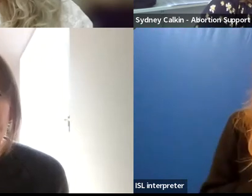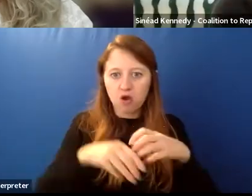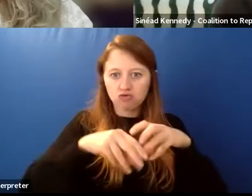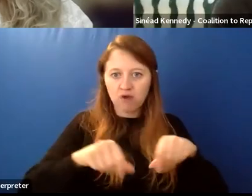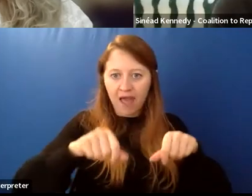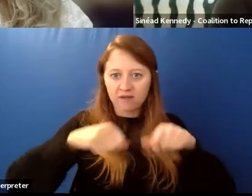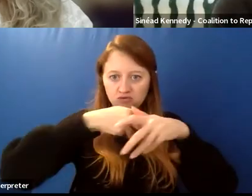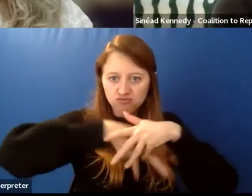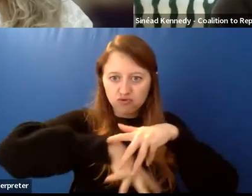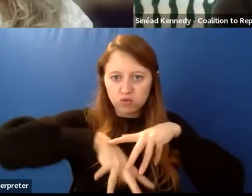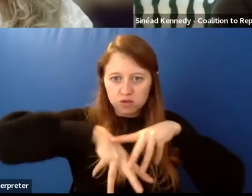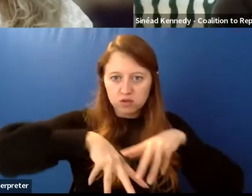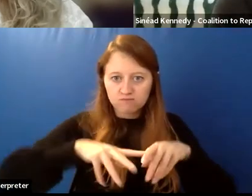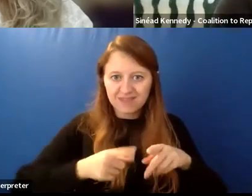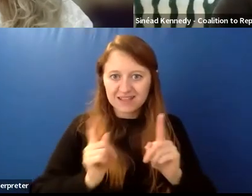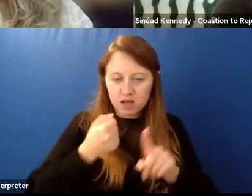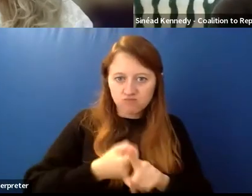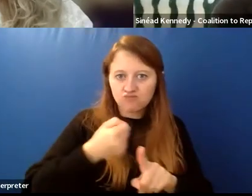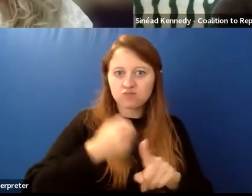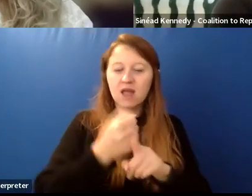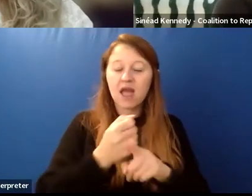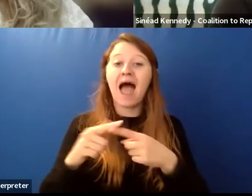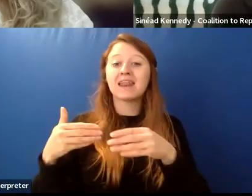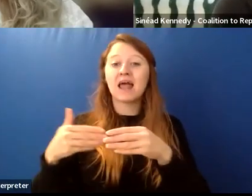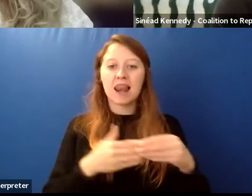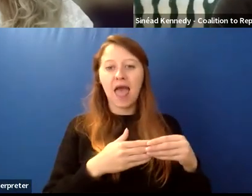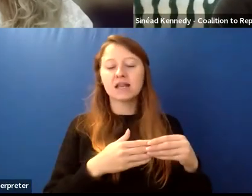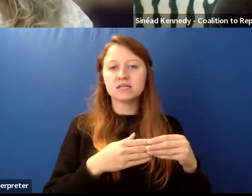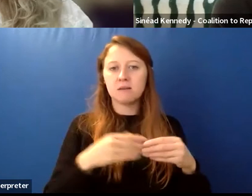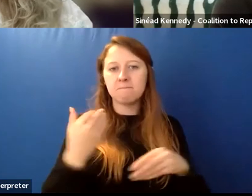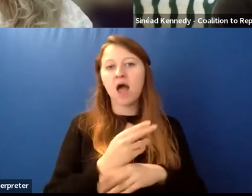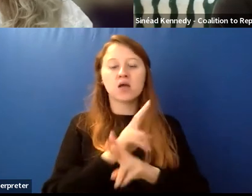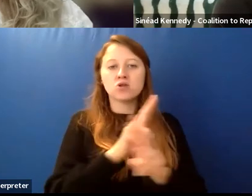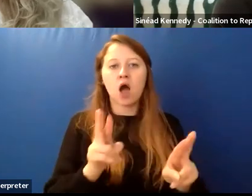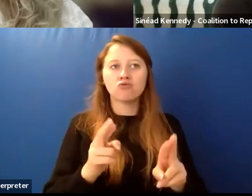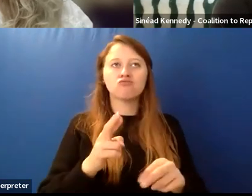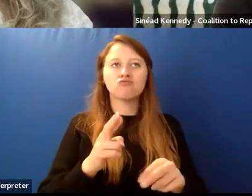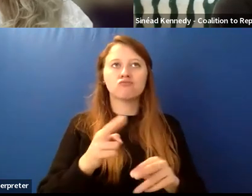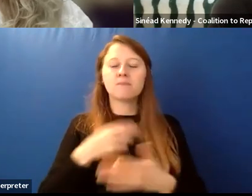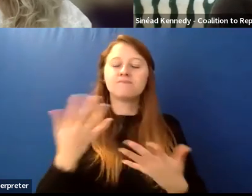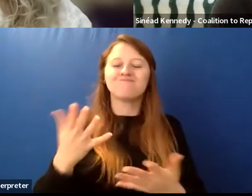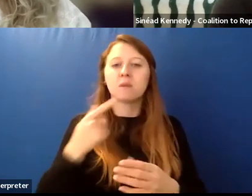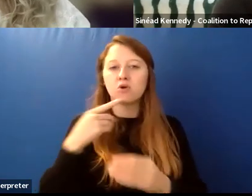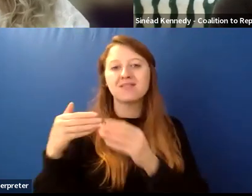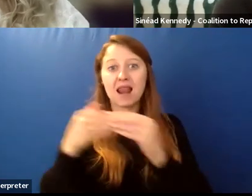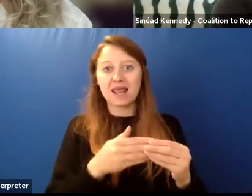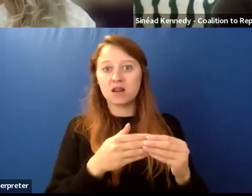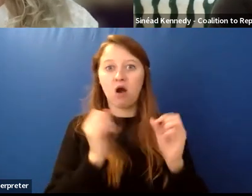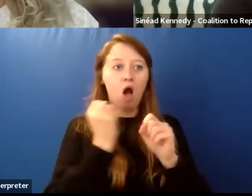a campaign that was led largely, but not exclusively, but well, the leadership at every level, I think,